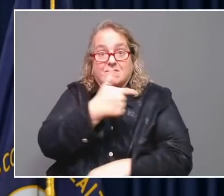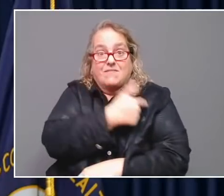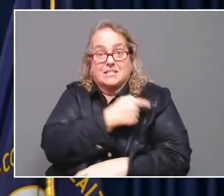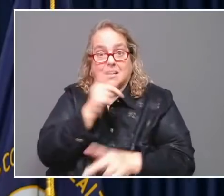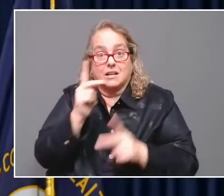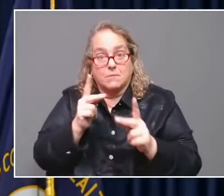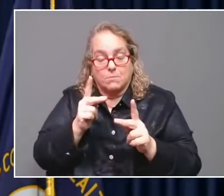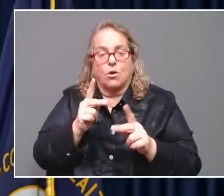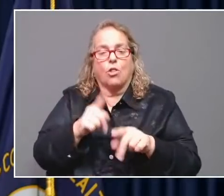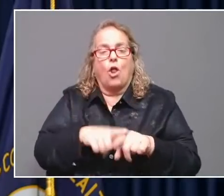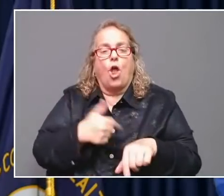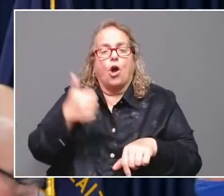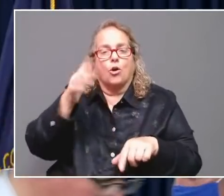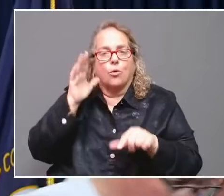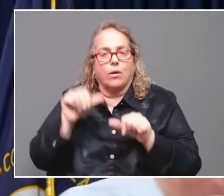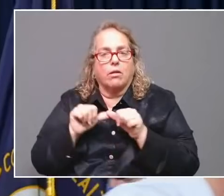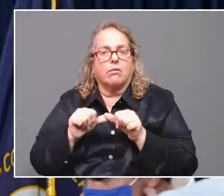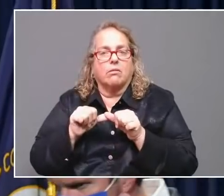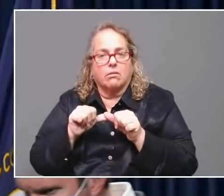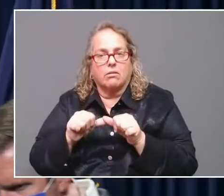of festers.